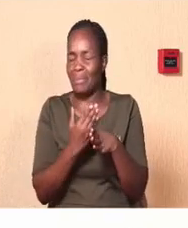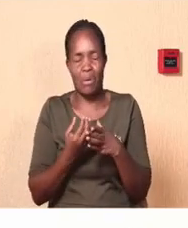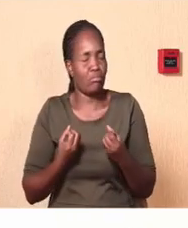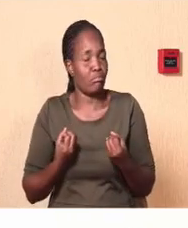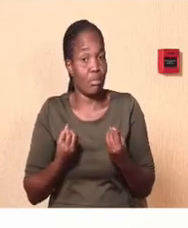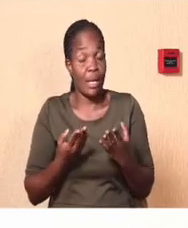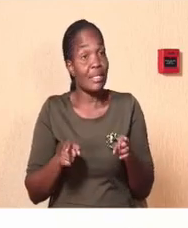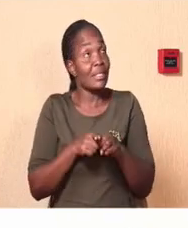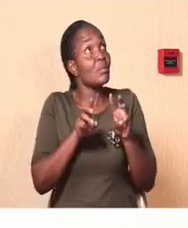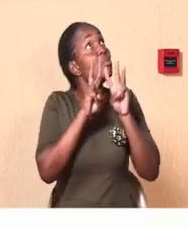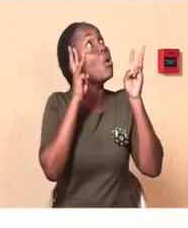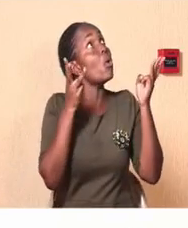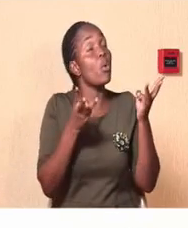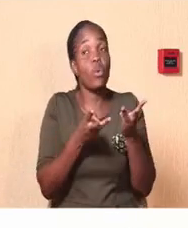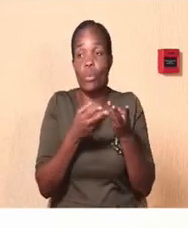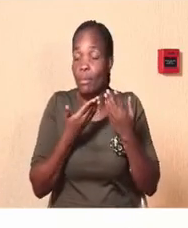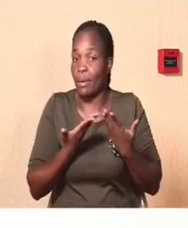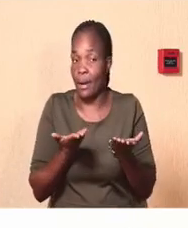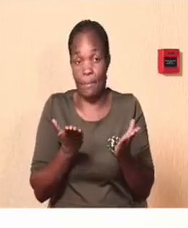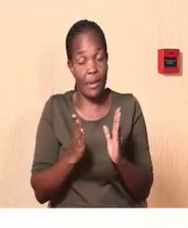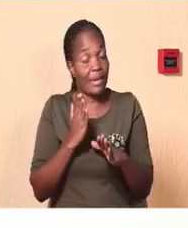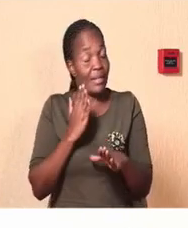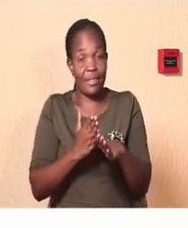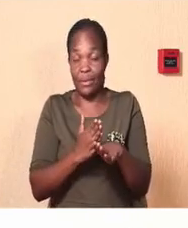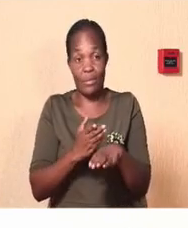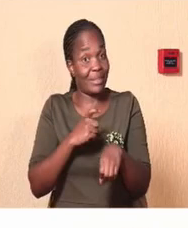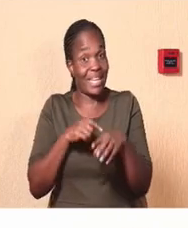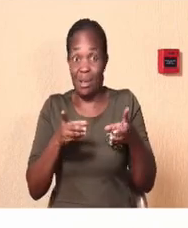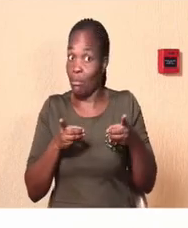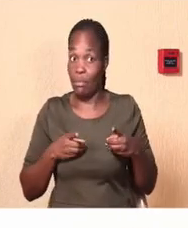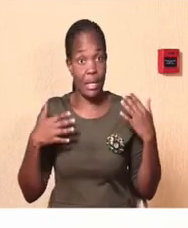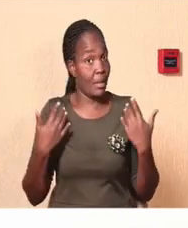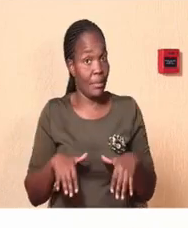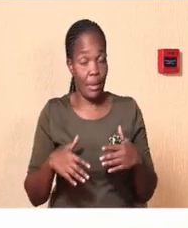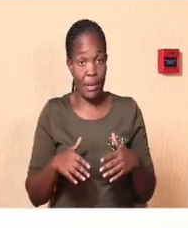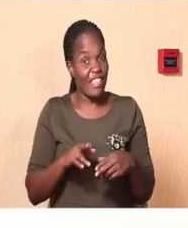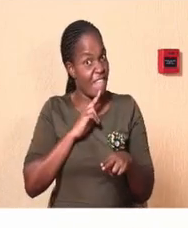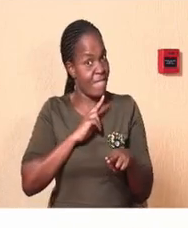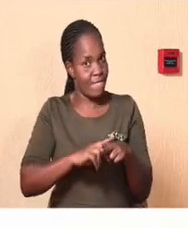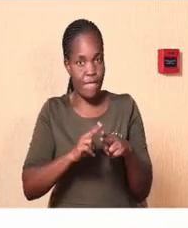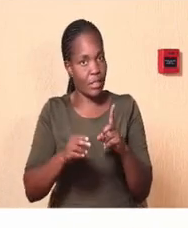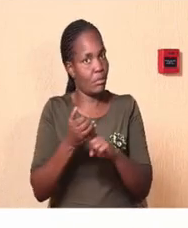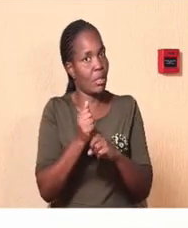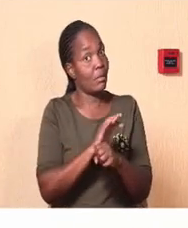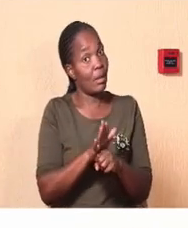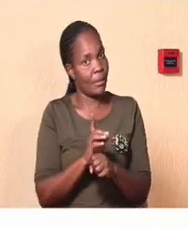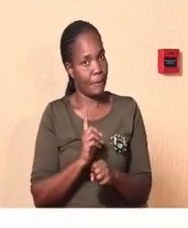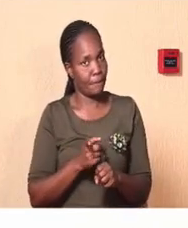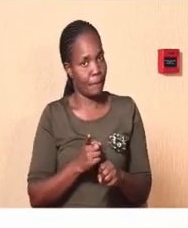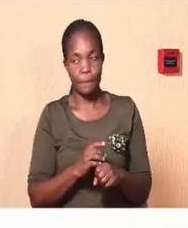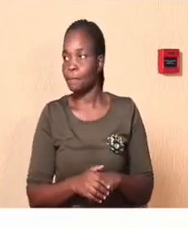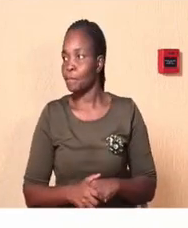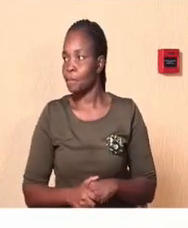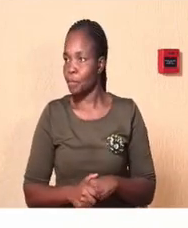globally we know that they are at high risk of getting infected with any virus or